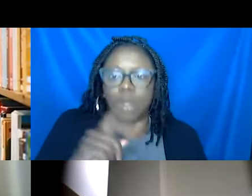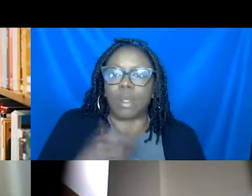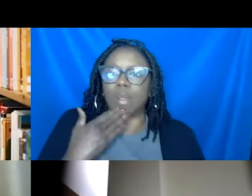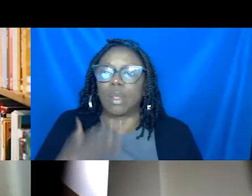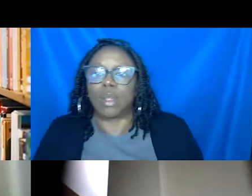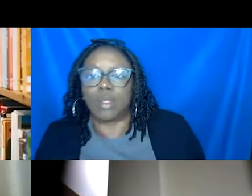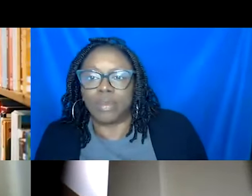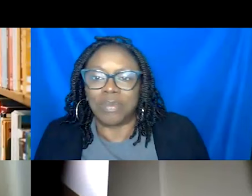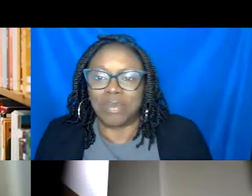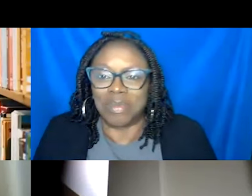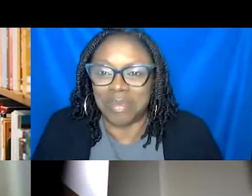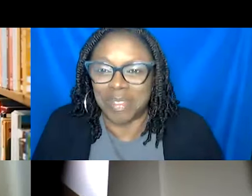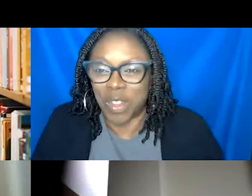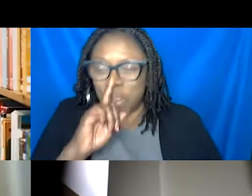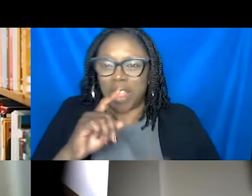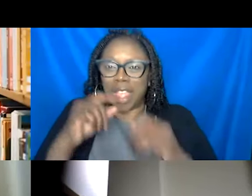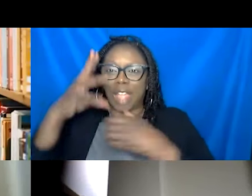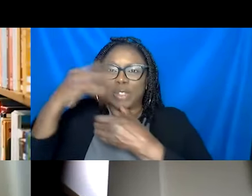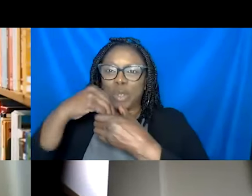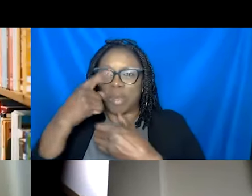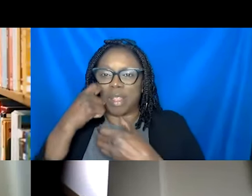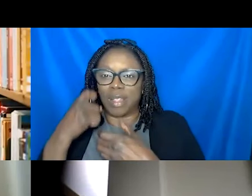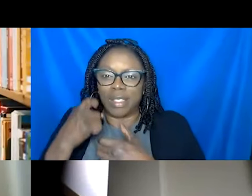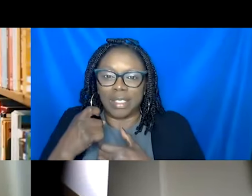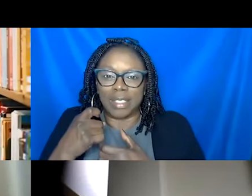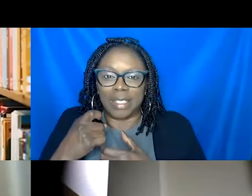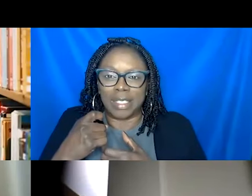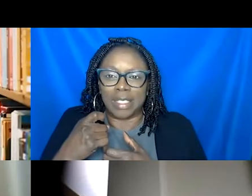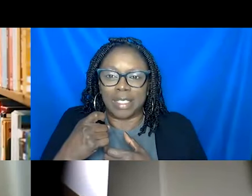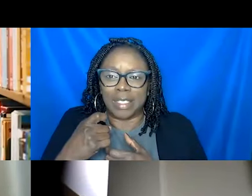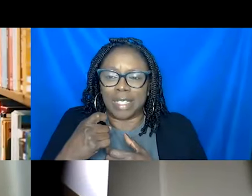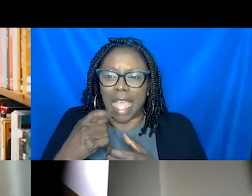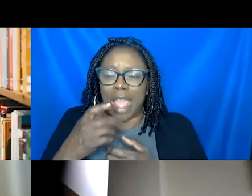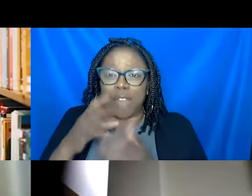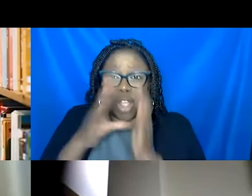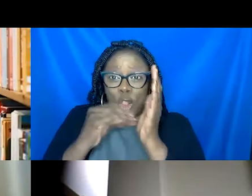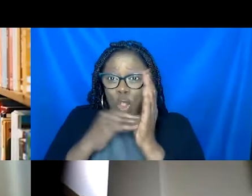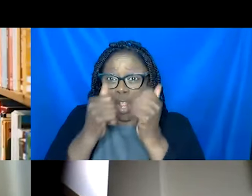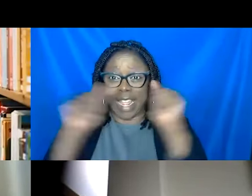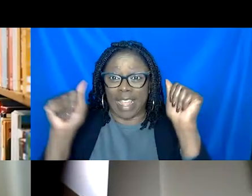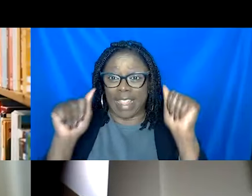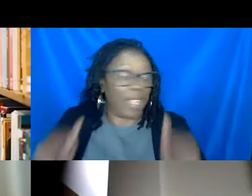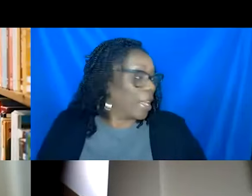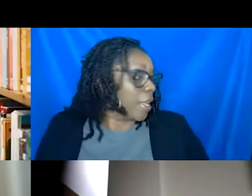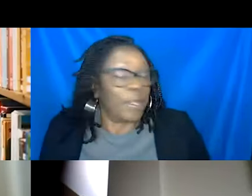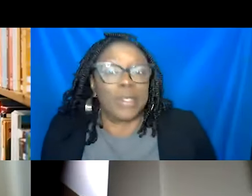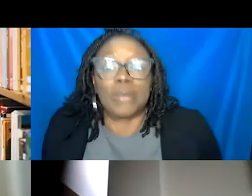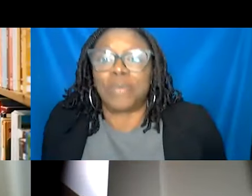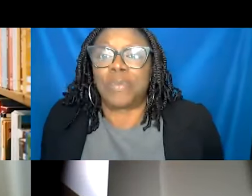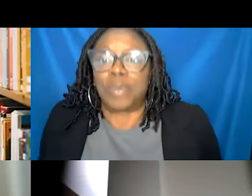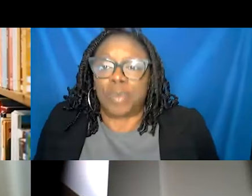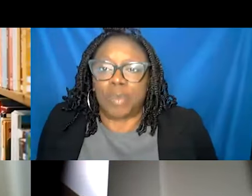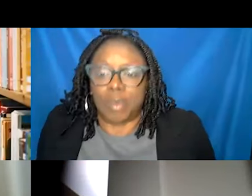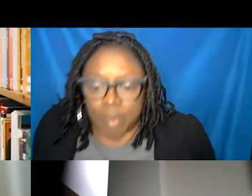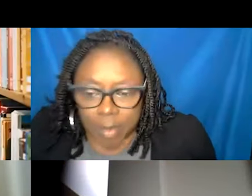you were doing the presentation mostly. But also, I think that whatever we can learn to help our students, just kind of knowing more about